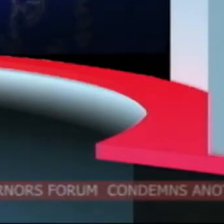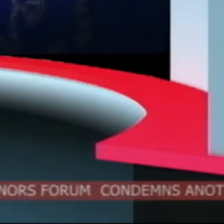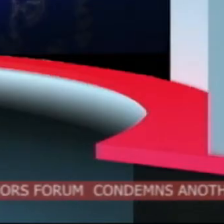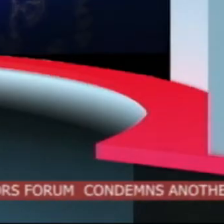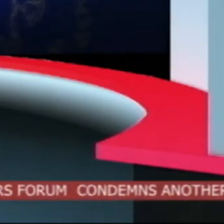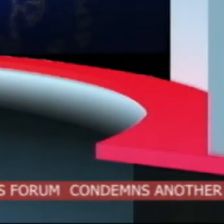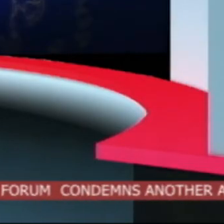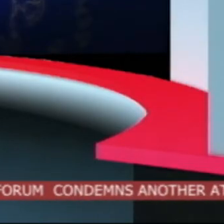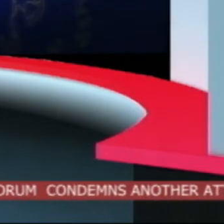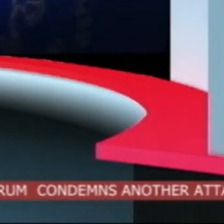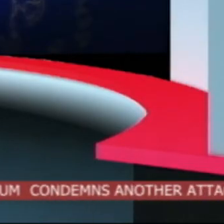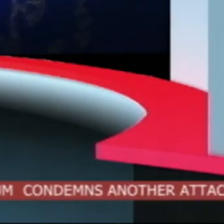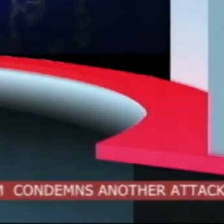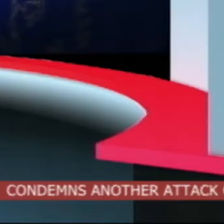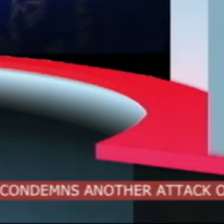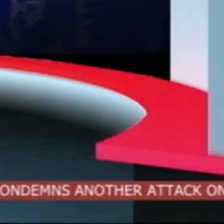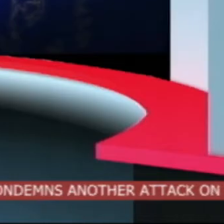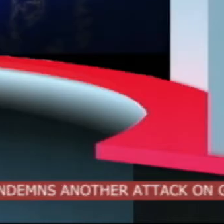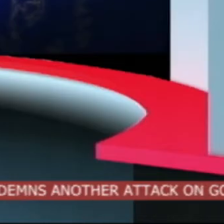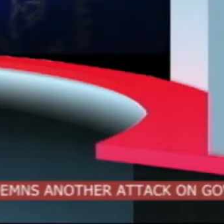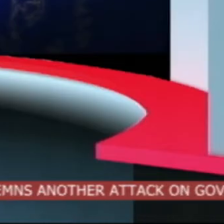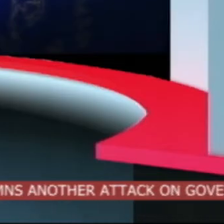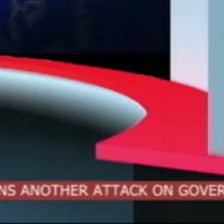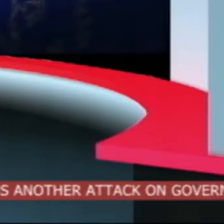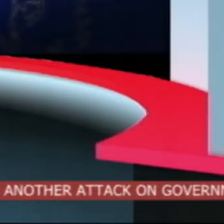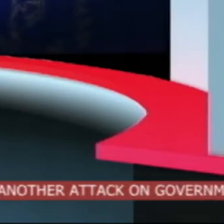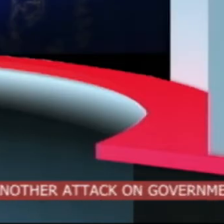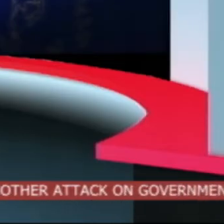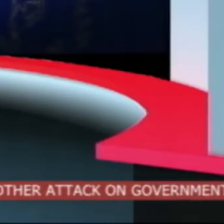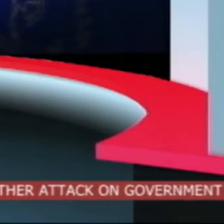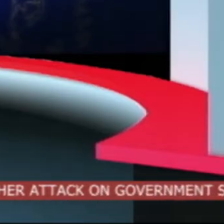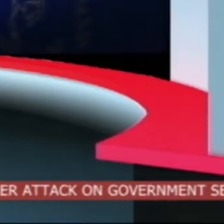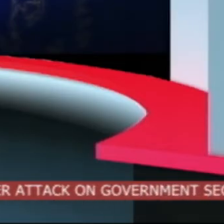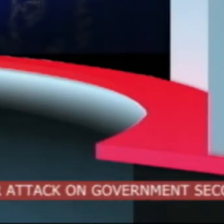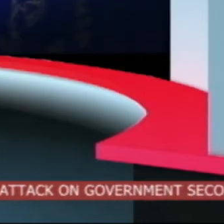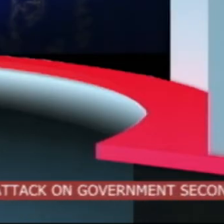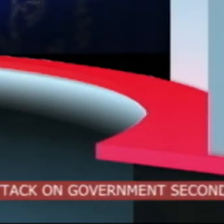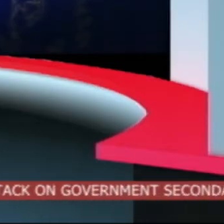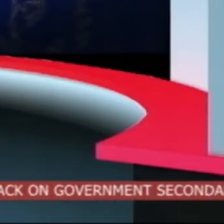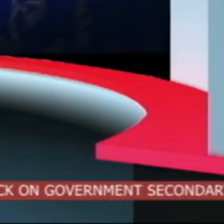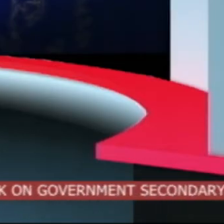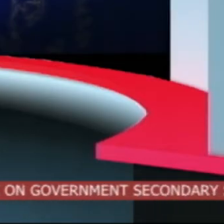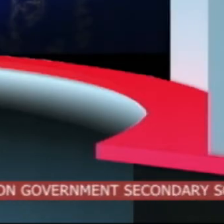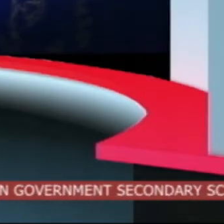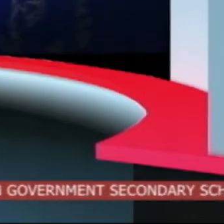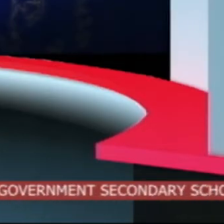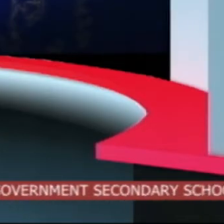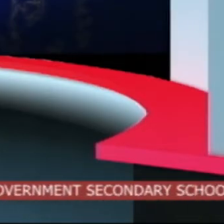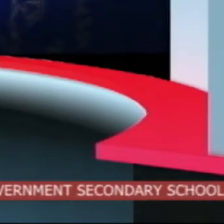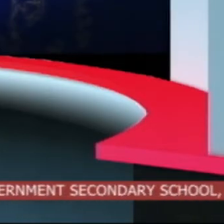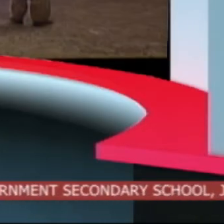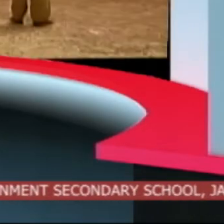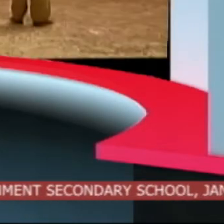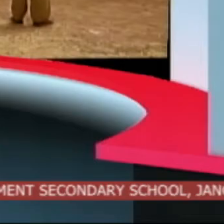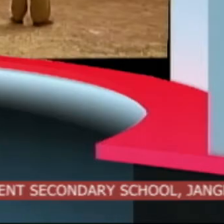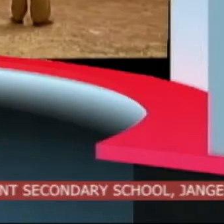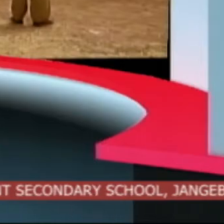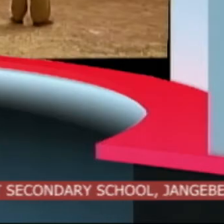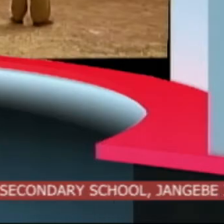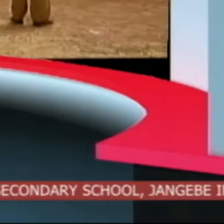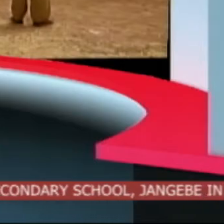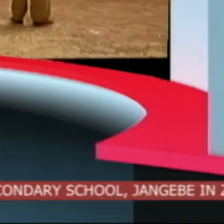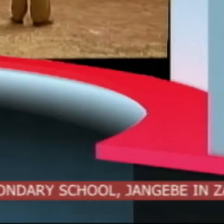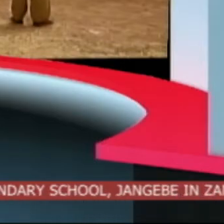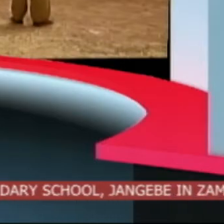It's now an authority that suspected armed bandits have kidnapped 317 students at Government Girls Secondary